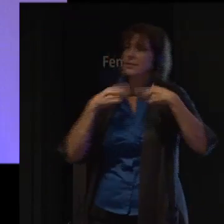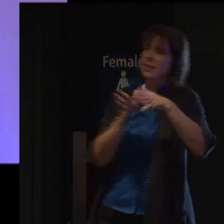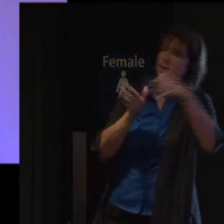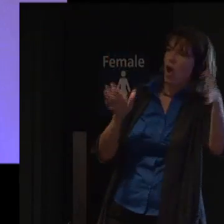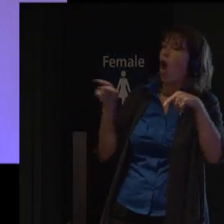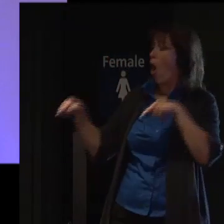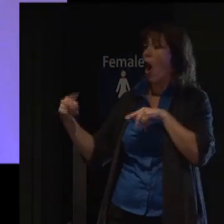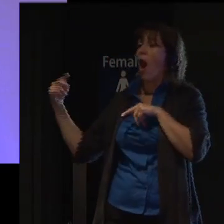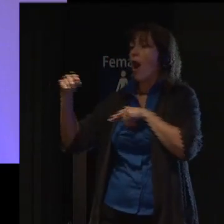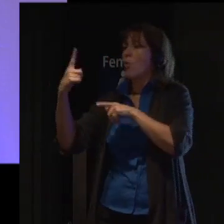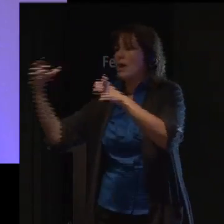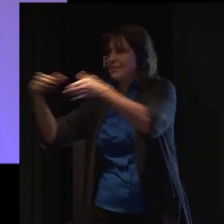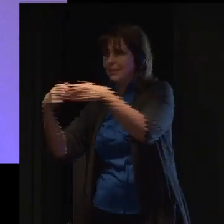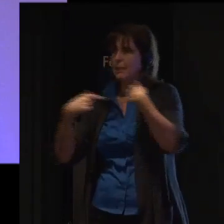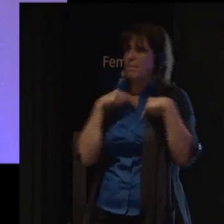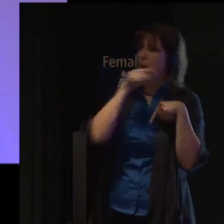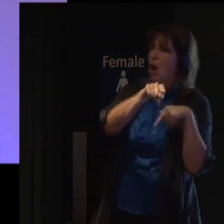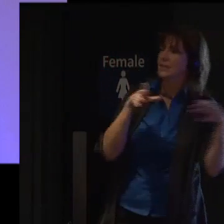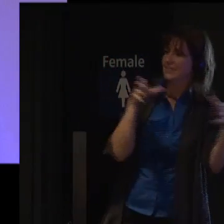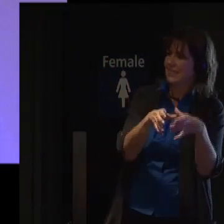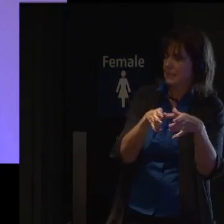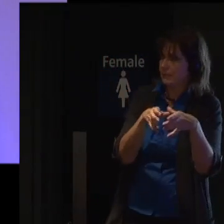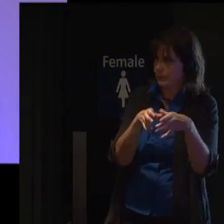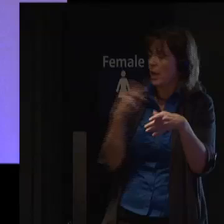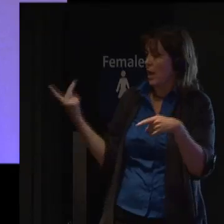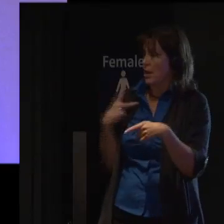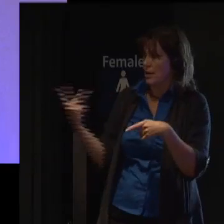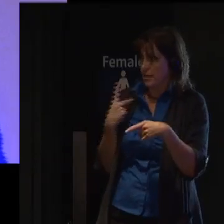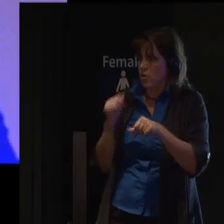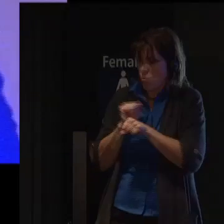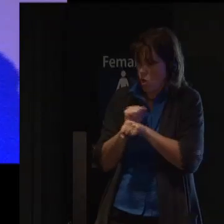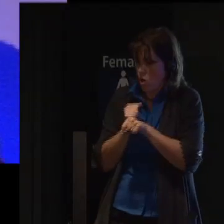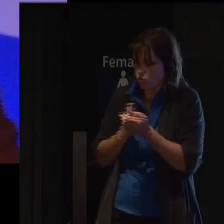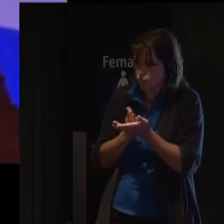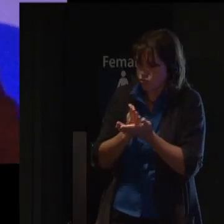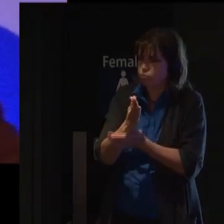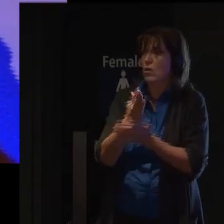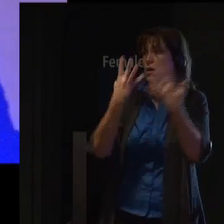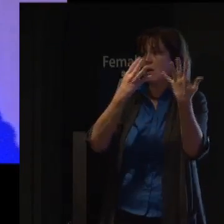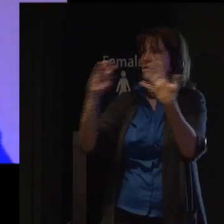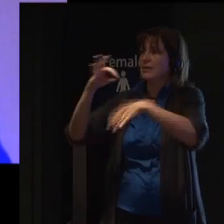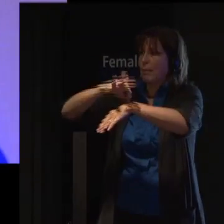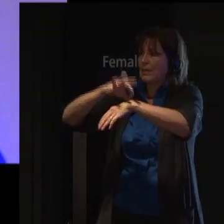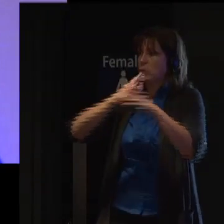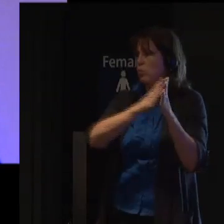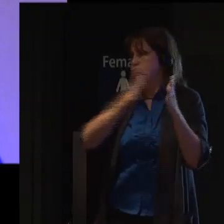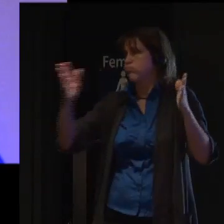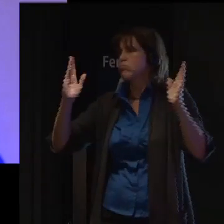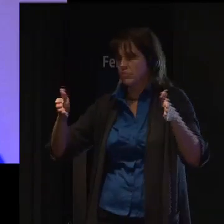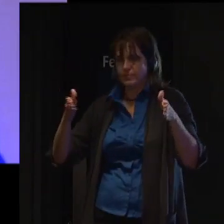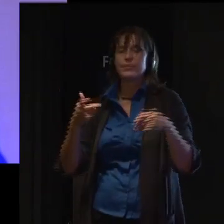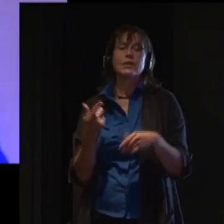thing. So altogether we do 90 minutes commentary. And what do you need to be